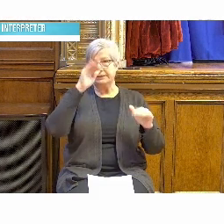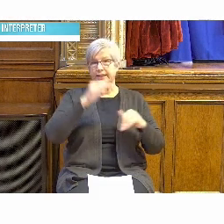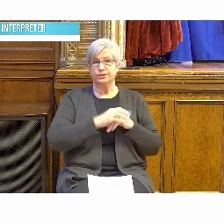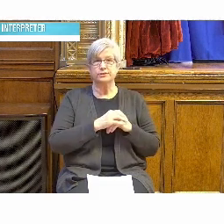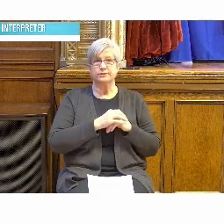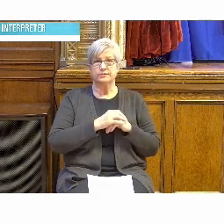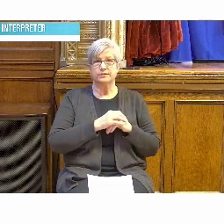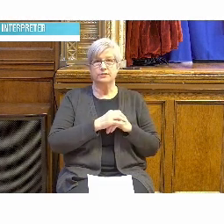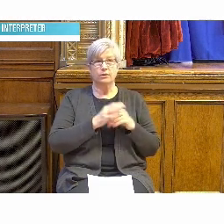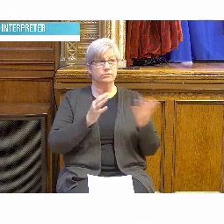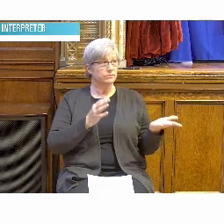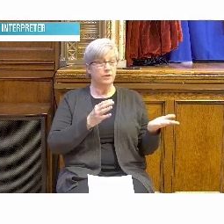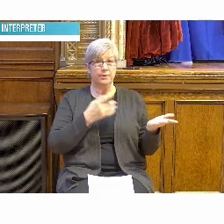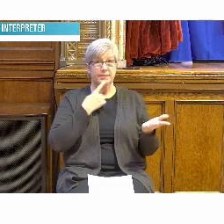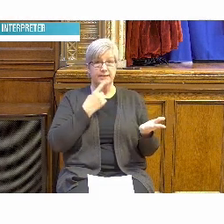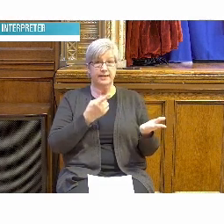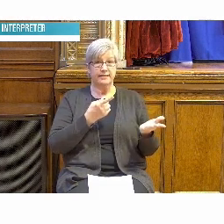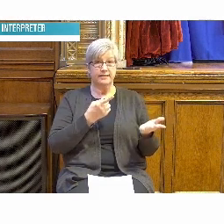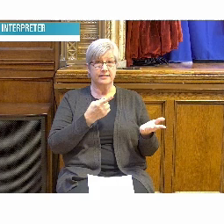So is there